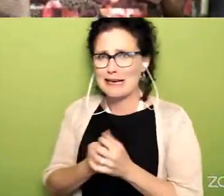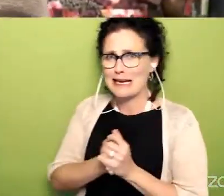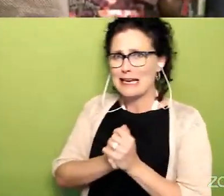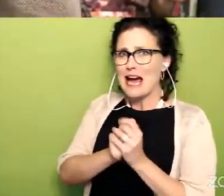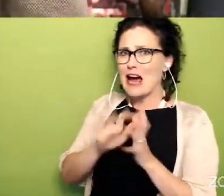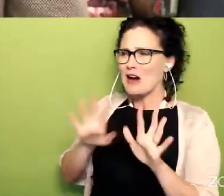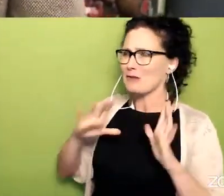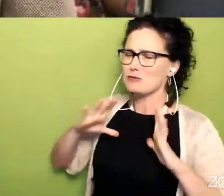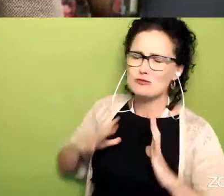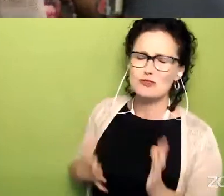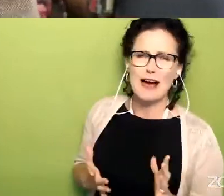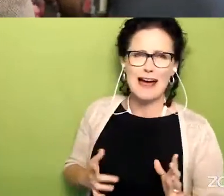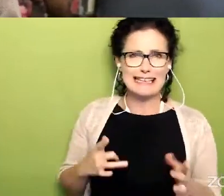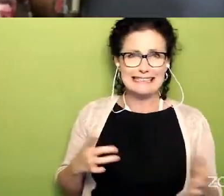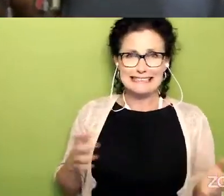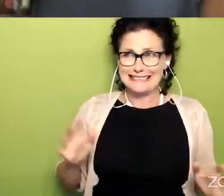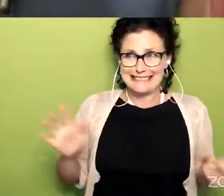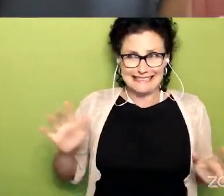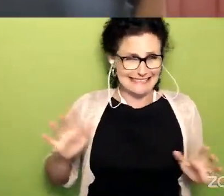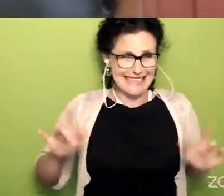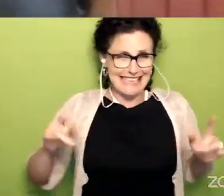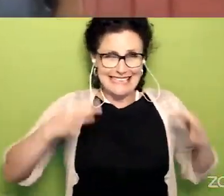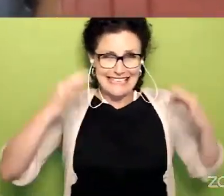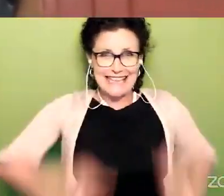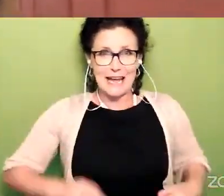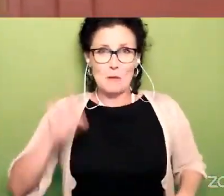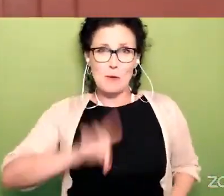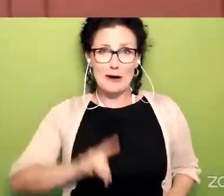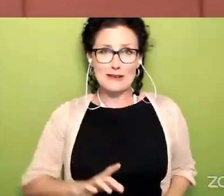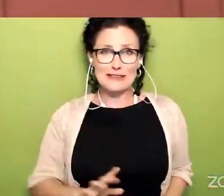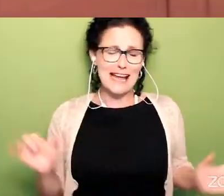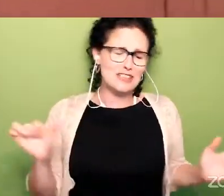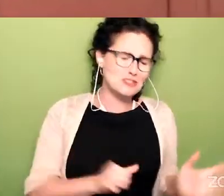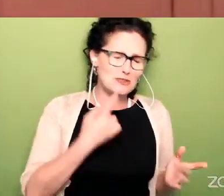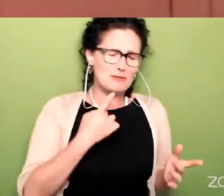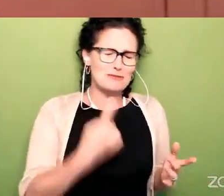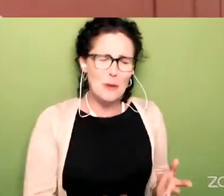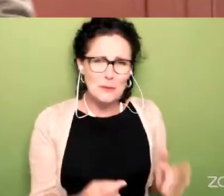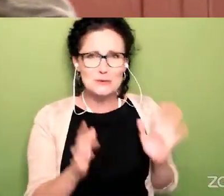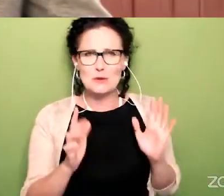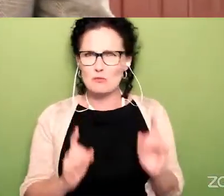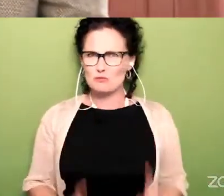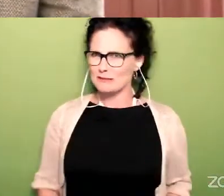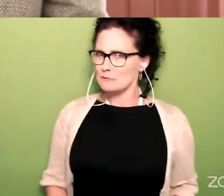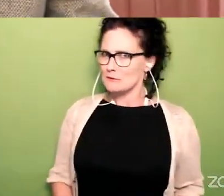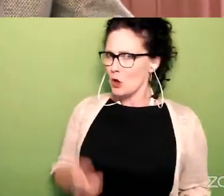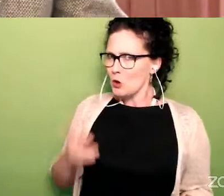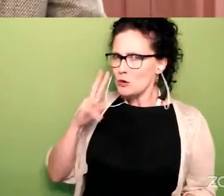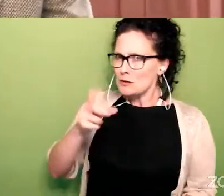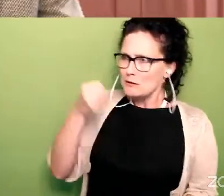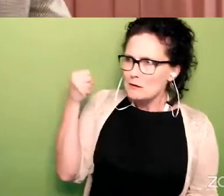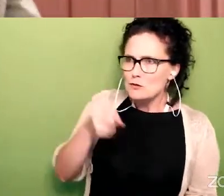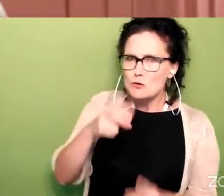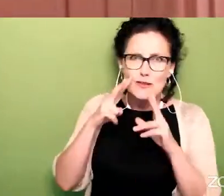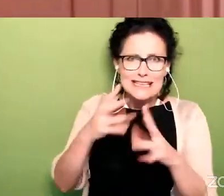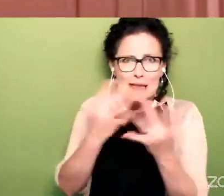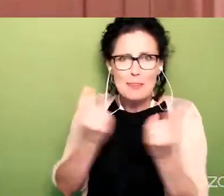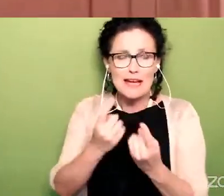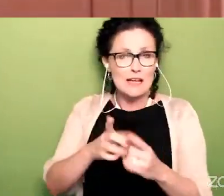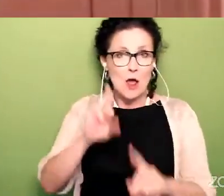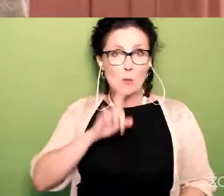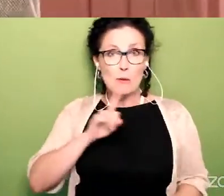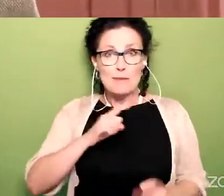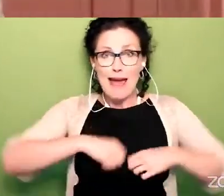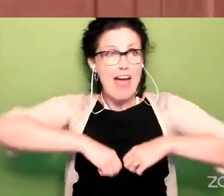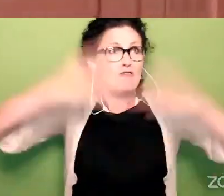there? She is everywhere. He told me to beware. He told me everywhere we go, we will see her. Who,